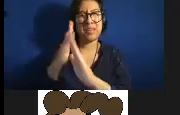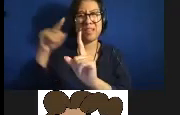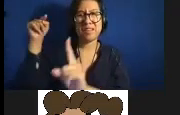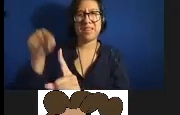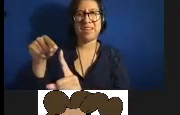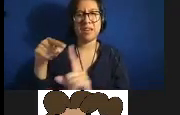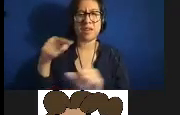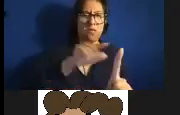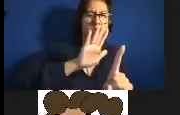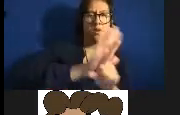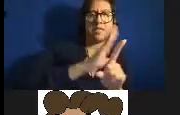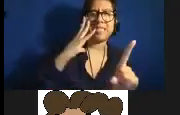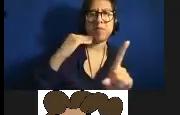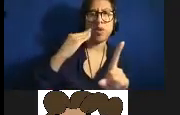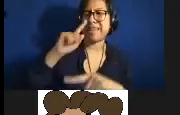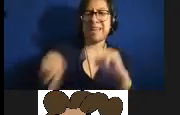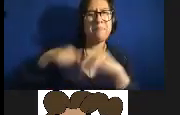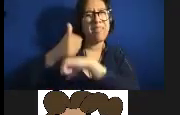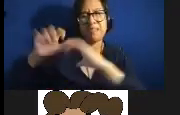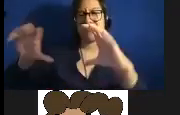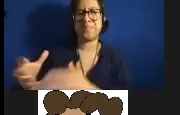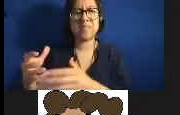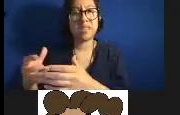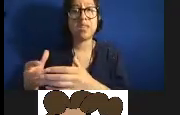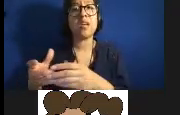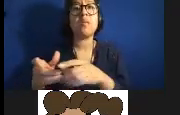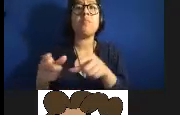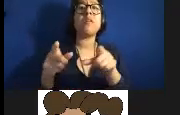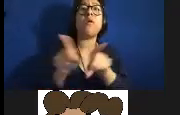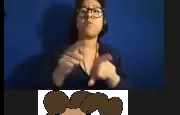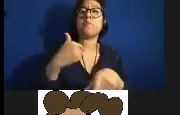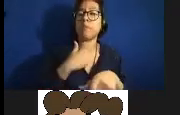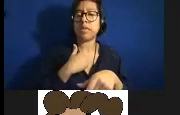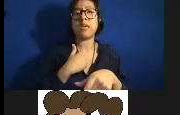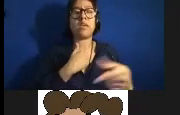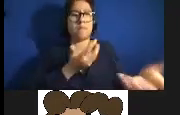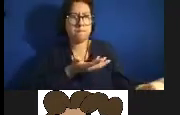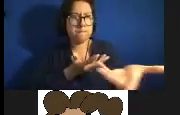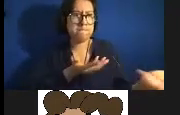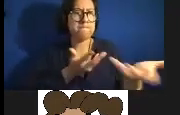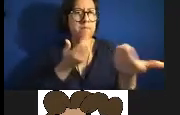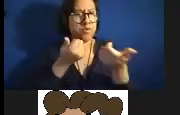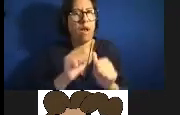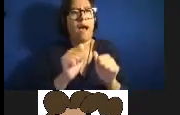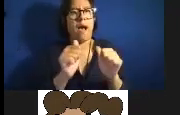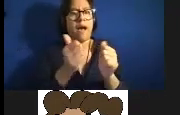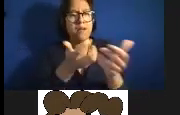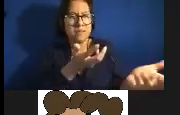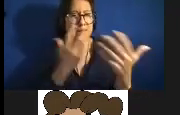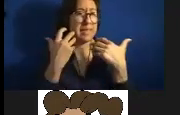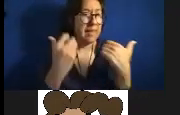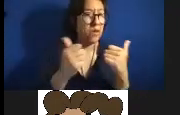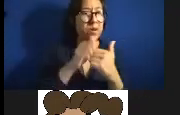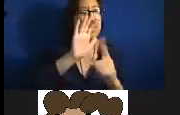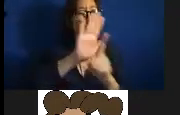of experiences, right? Like, and also too, like, having to facilitate, right, the healing part, but like with his family,